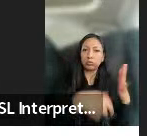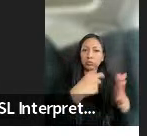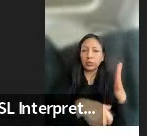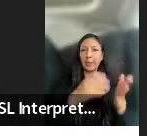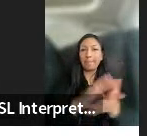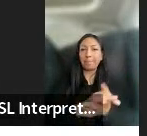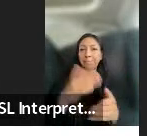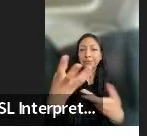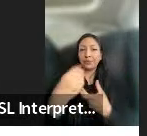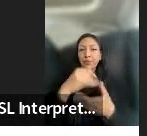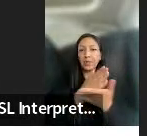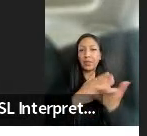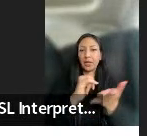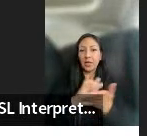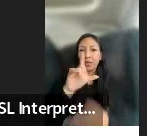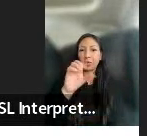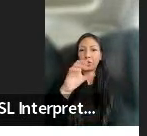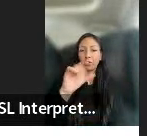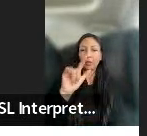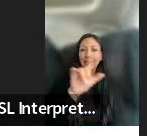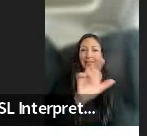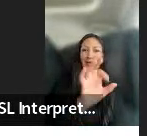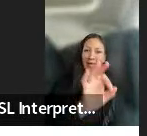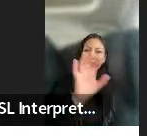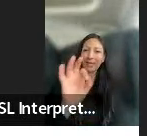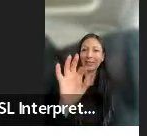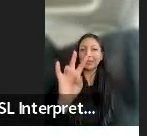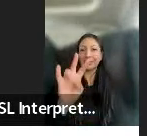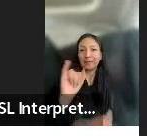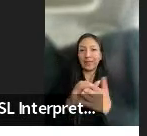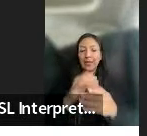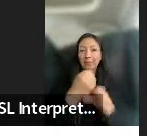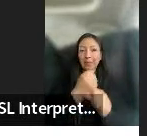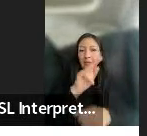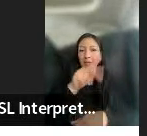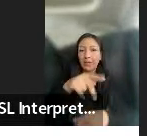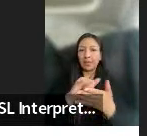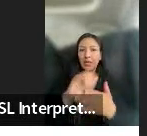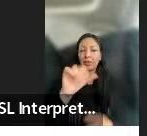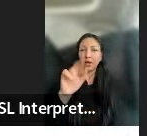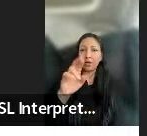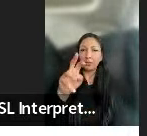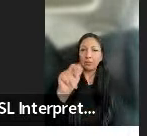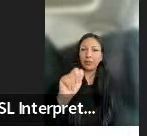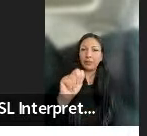of Local Law 97, one of the laws making up the New York City Climate Mobilization Act.